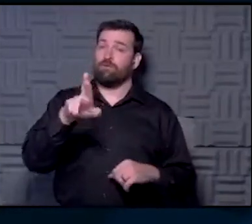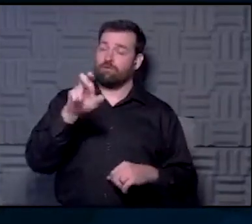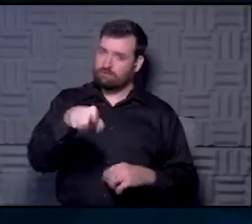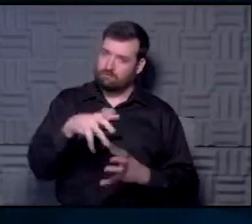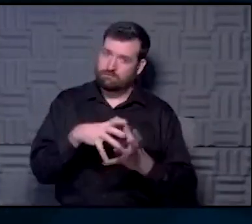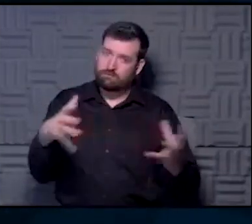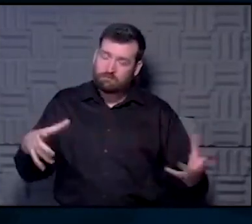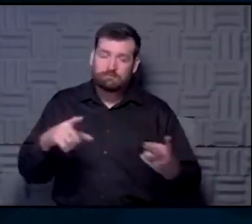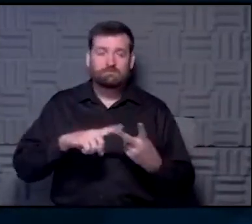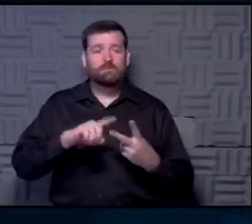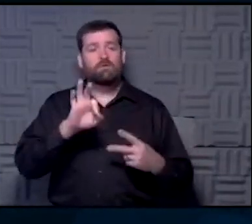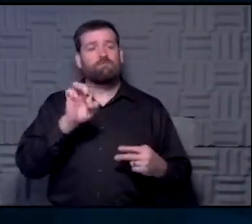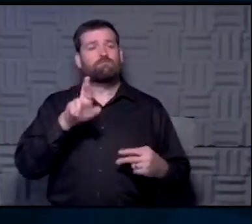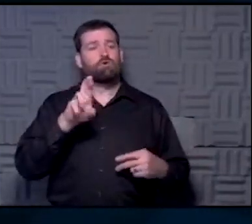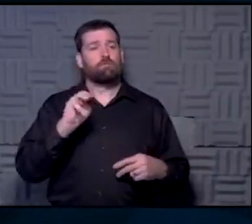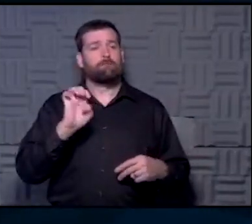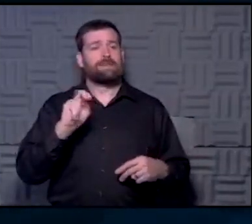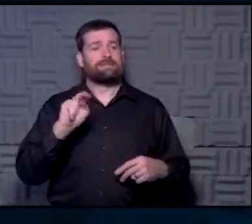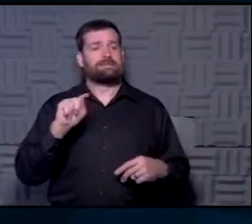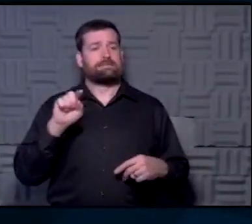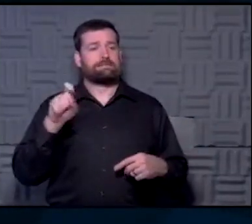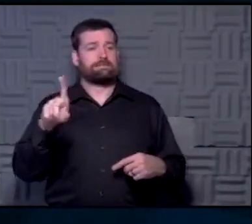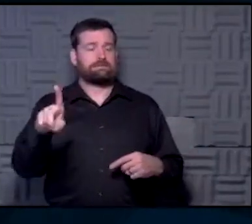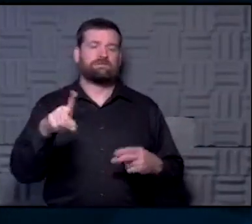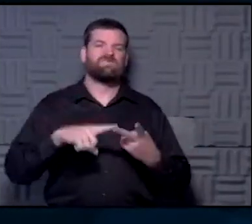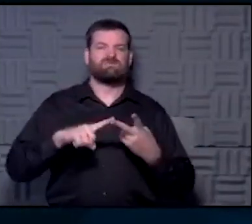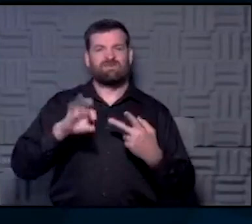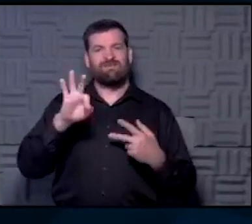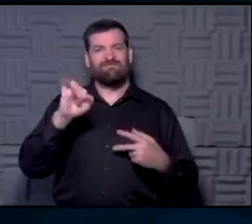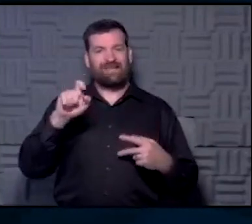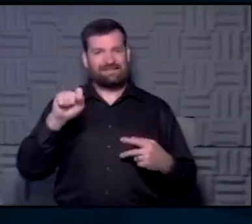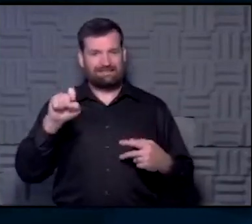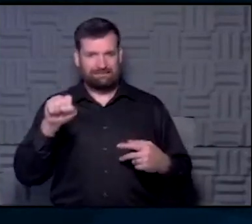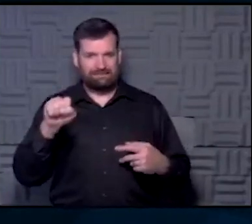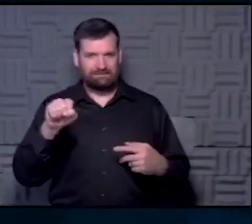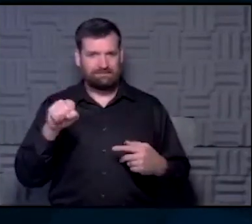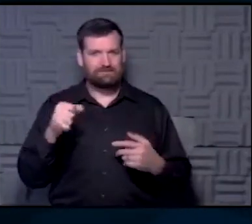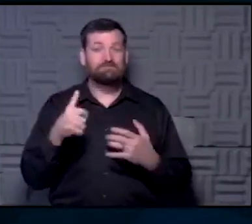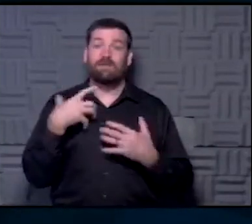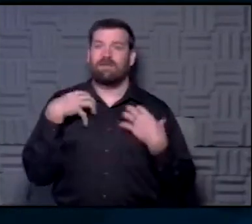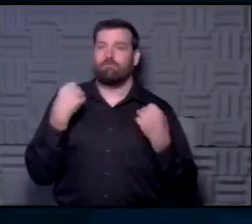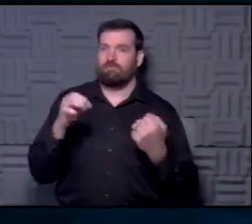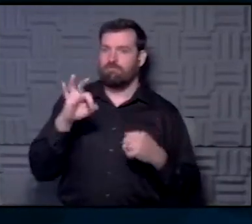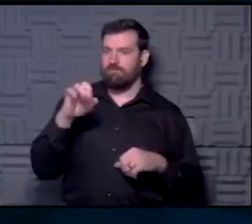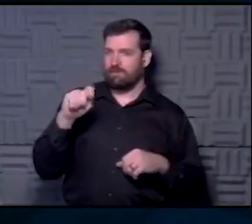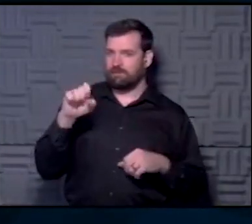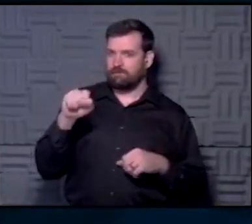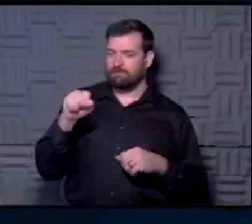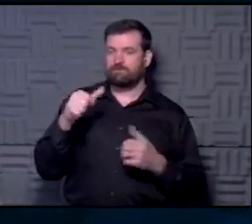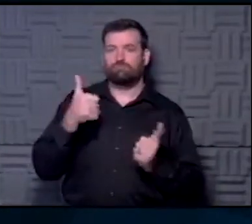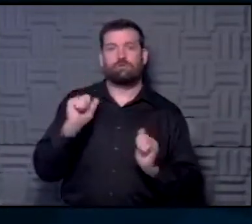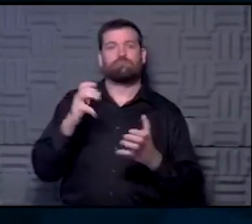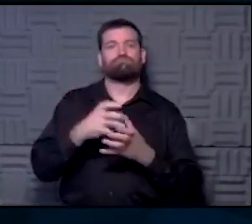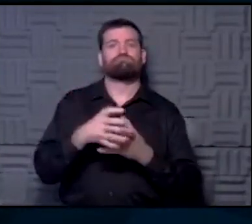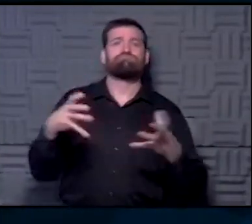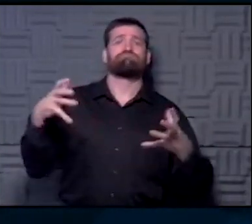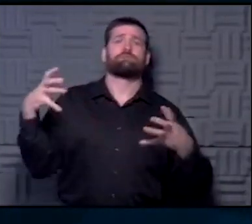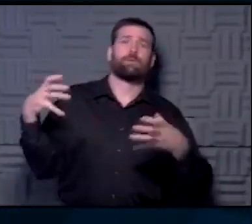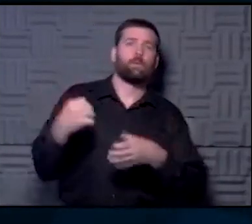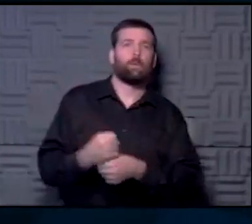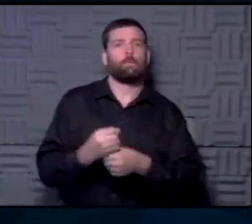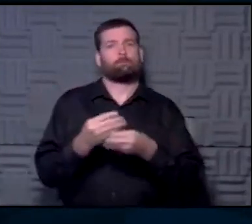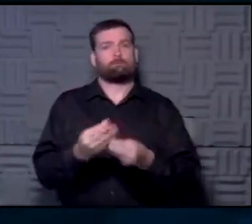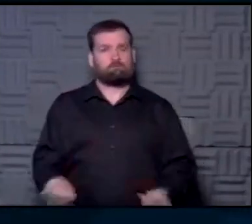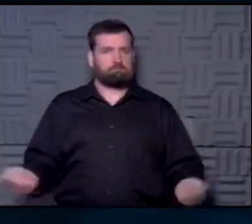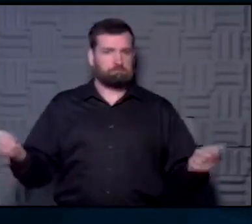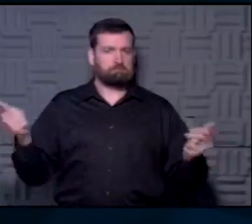fermented foods, healthy fats. Those are your three kind of big categories there, as they all work to reduce inflammation and therefore